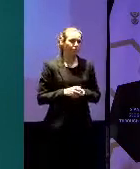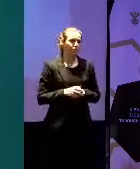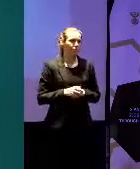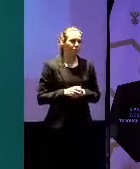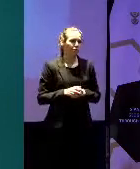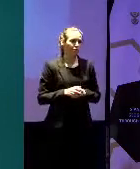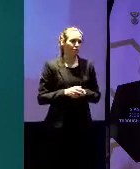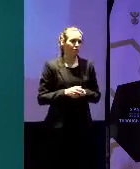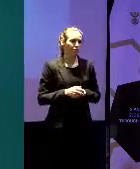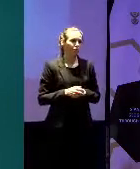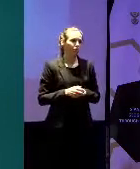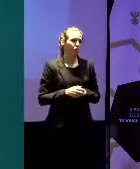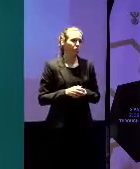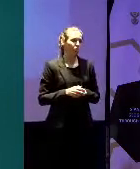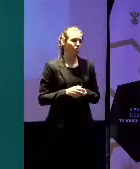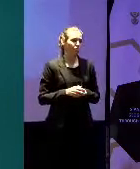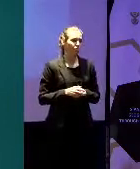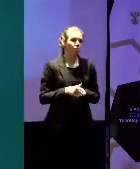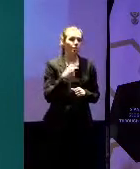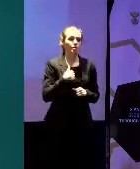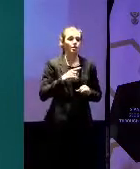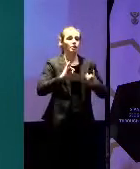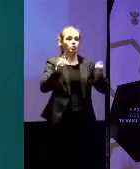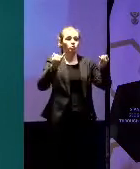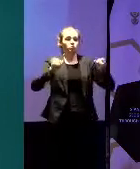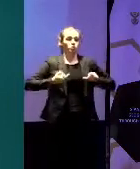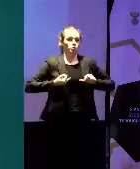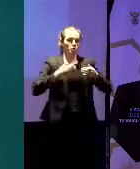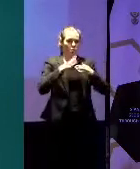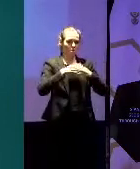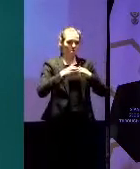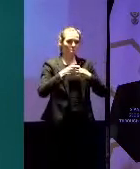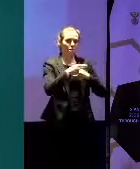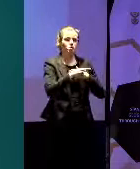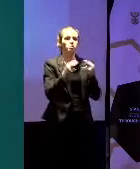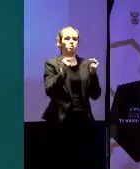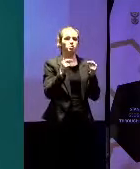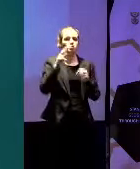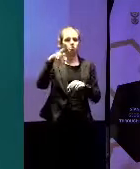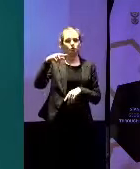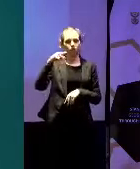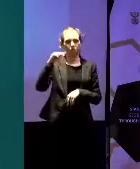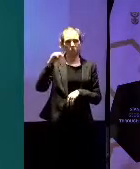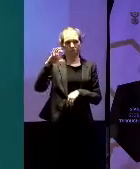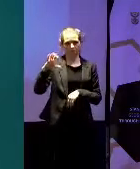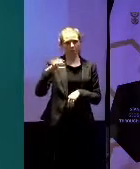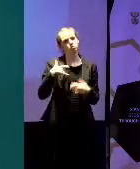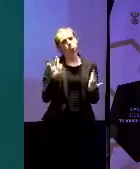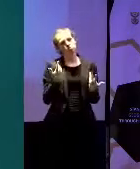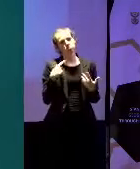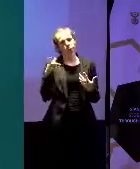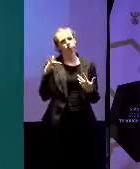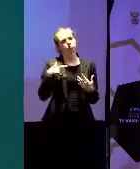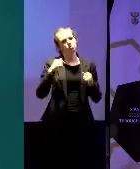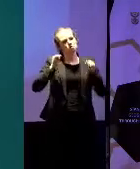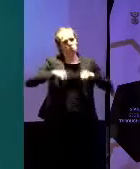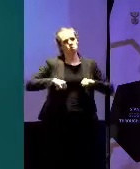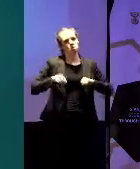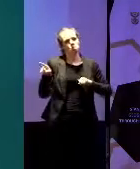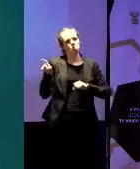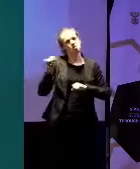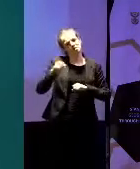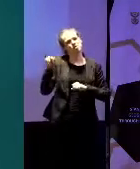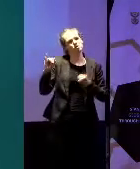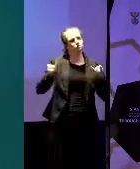I would have said introducing the members of the new PGNC. Now I will say confirming the new members, because they've been introduced